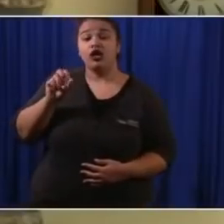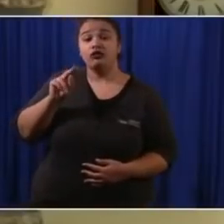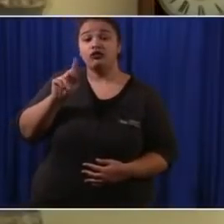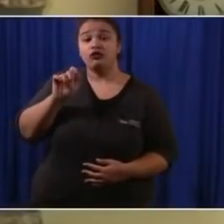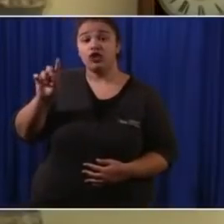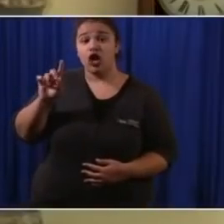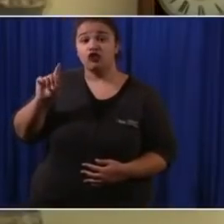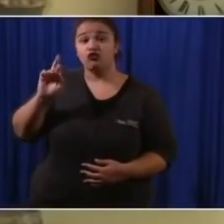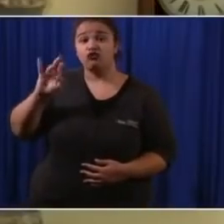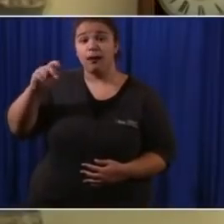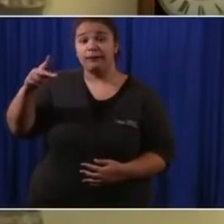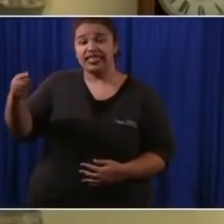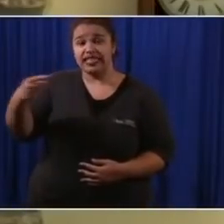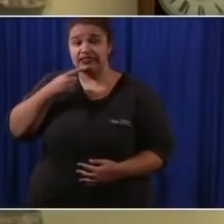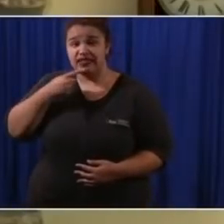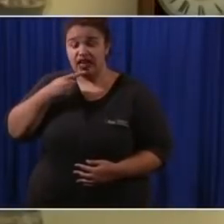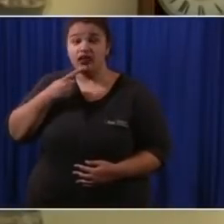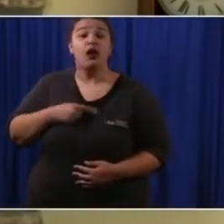Goodyear? No,